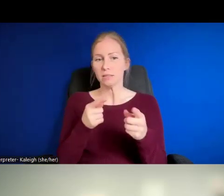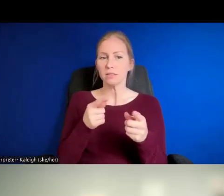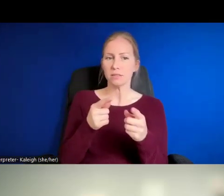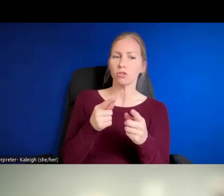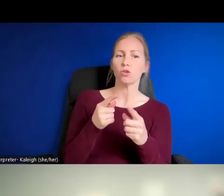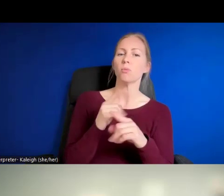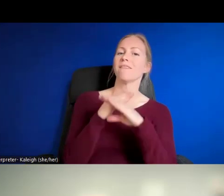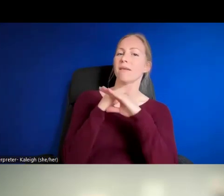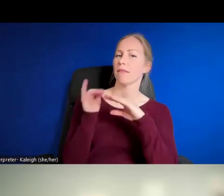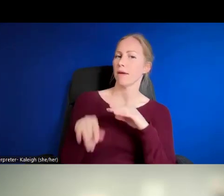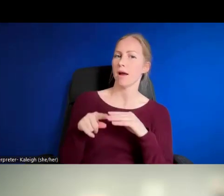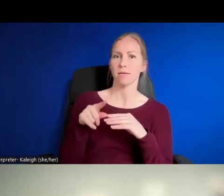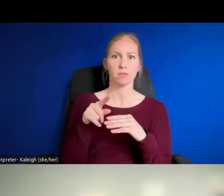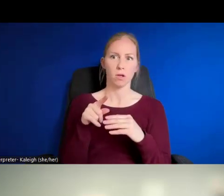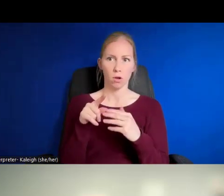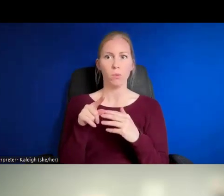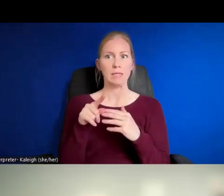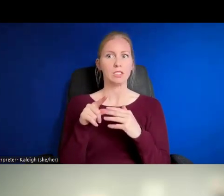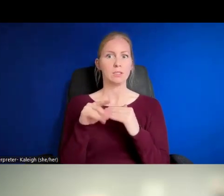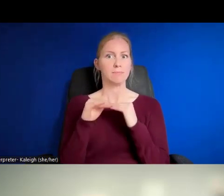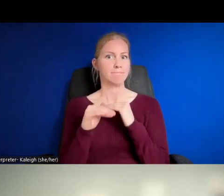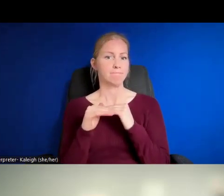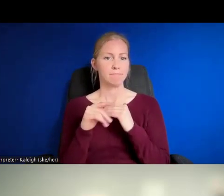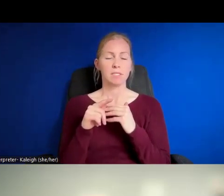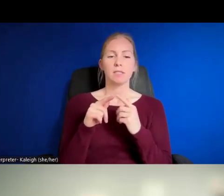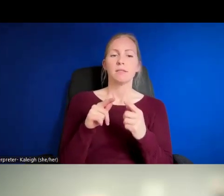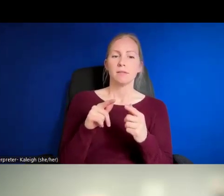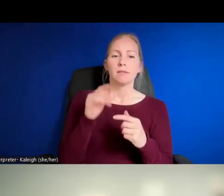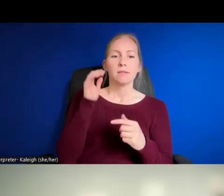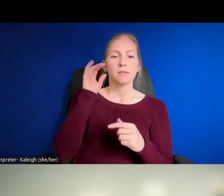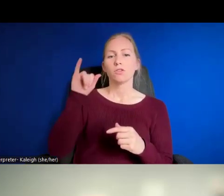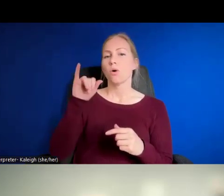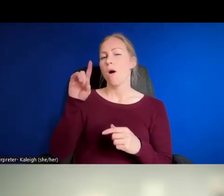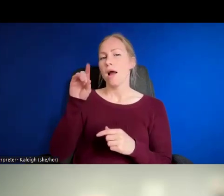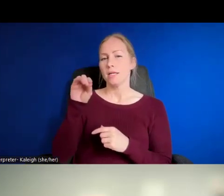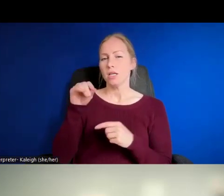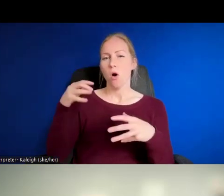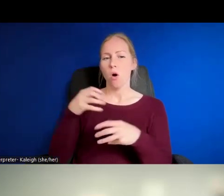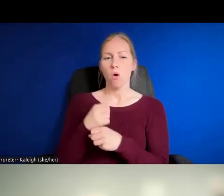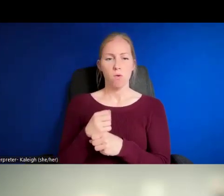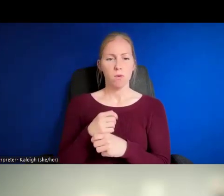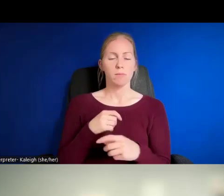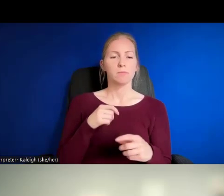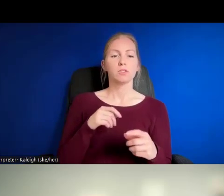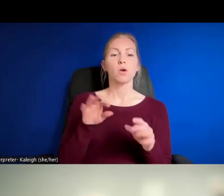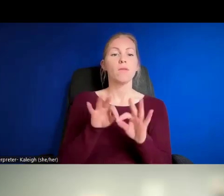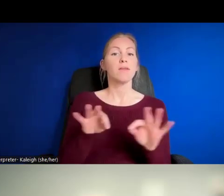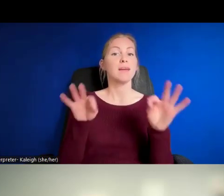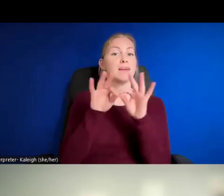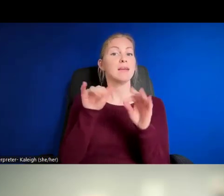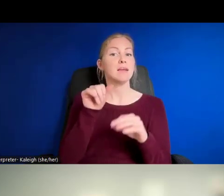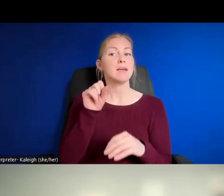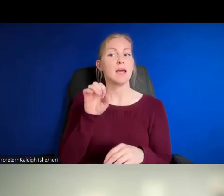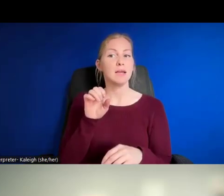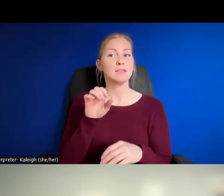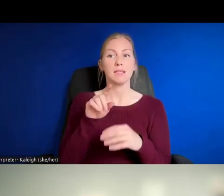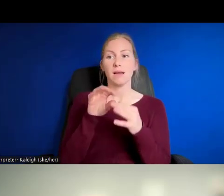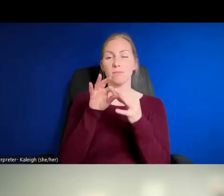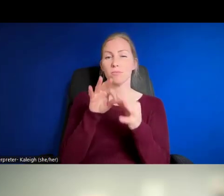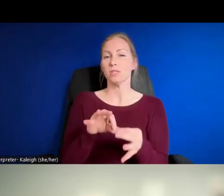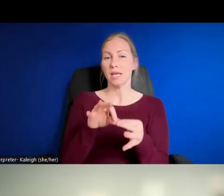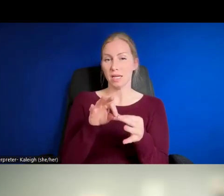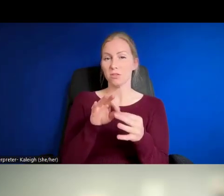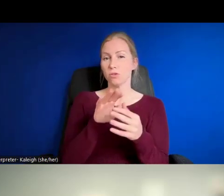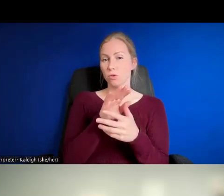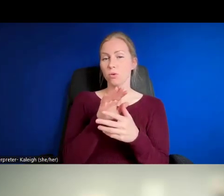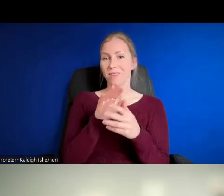Court in cases. The key cases that pertain to these issues